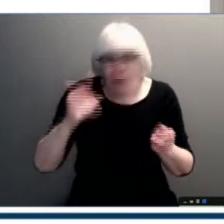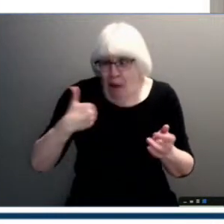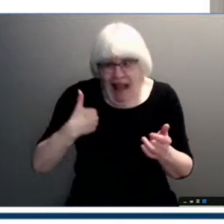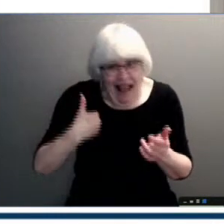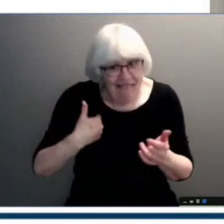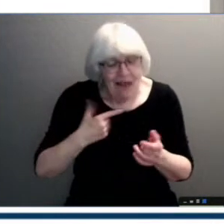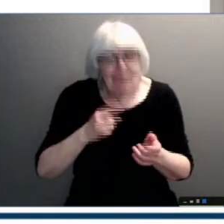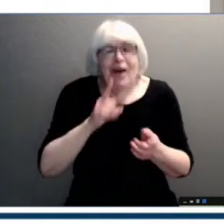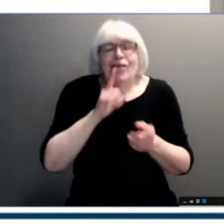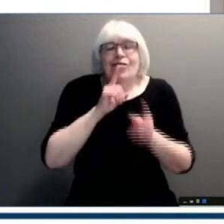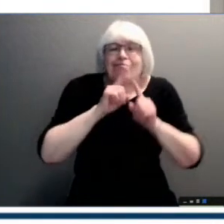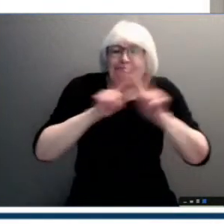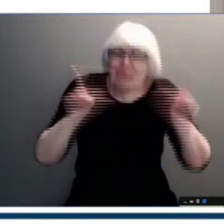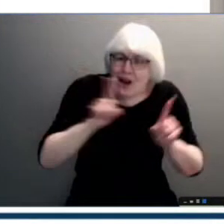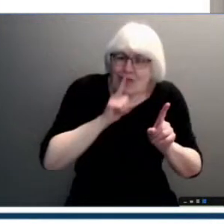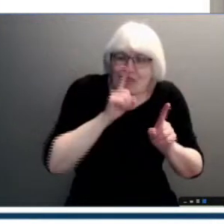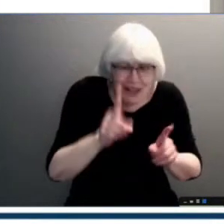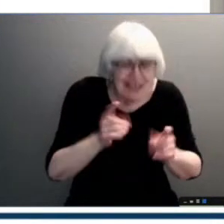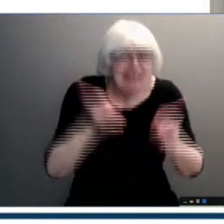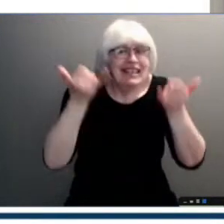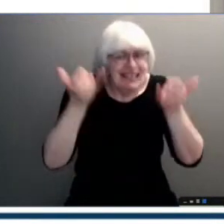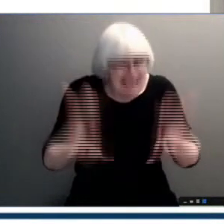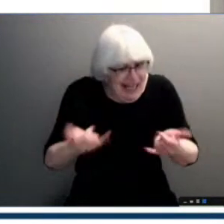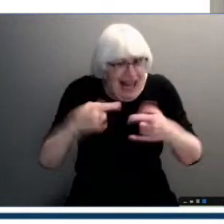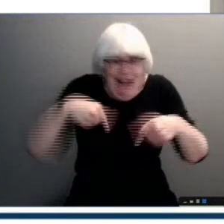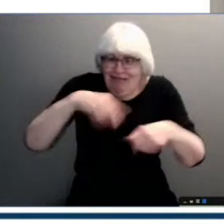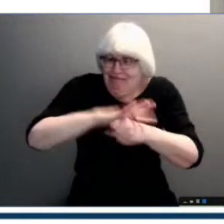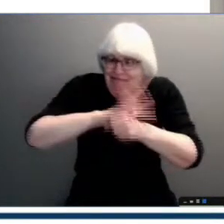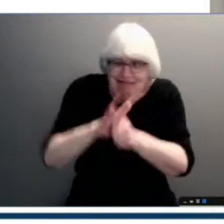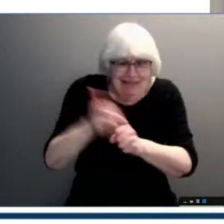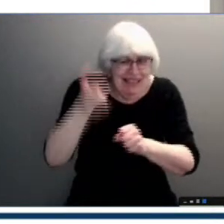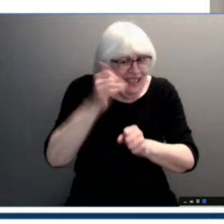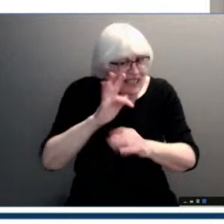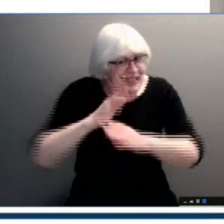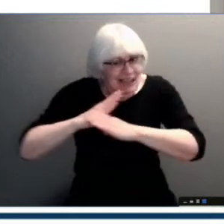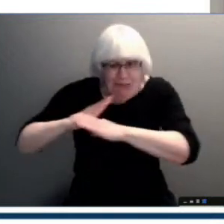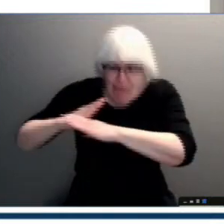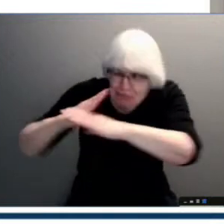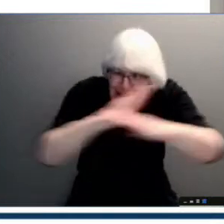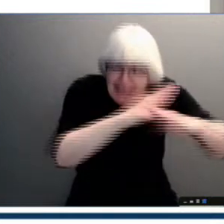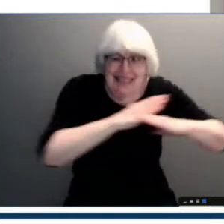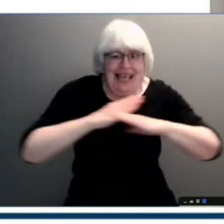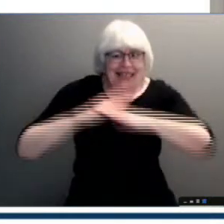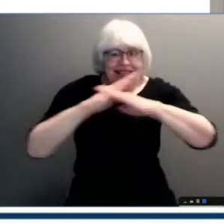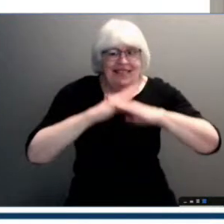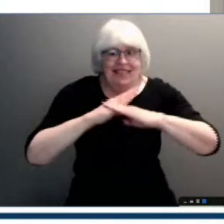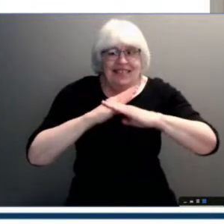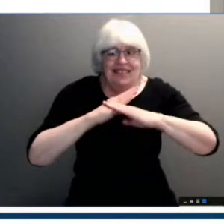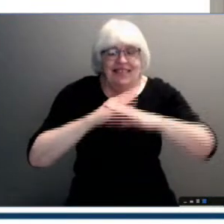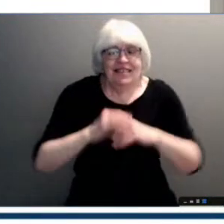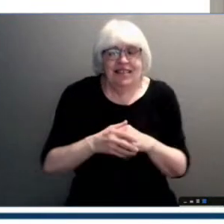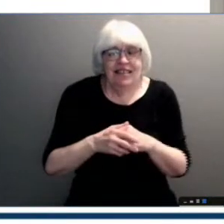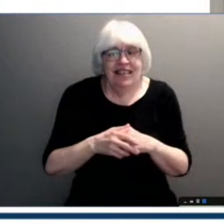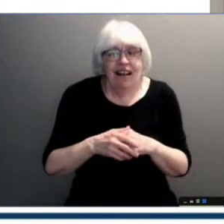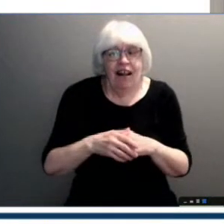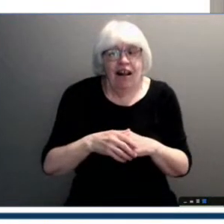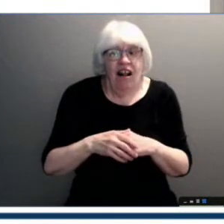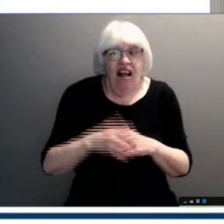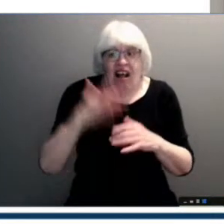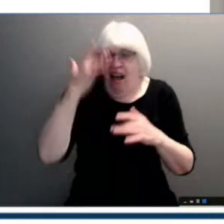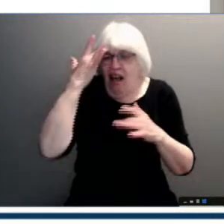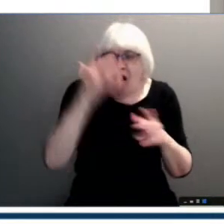Scotians. Even if the symptoms of this variant do happen to be less severe, think how your